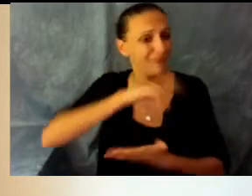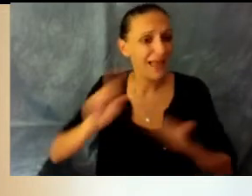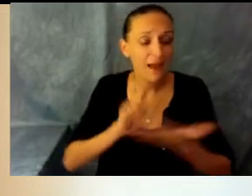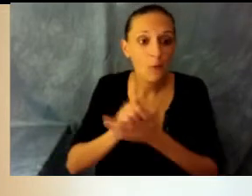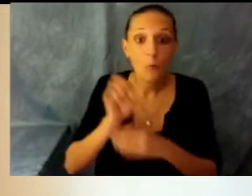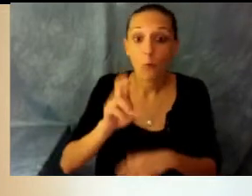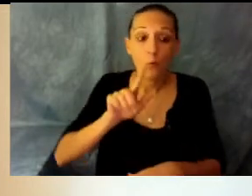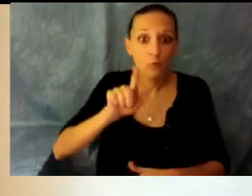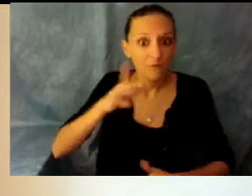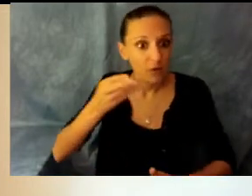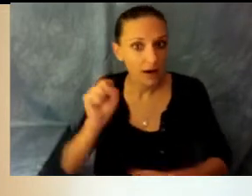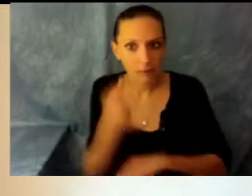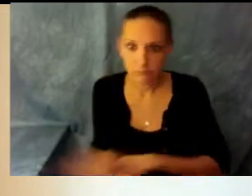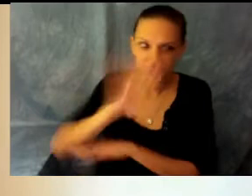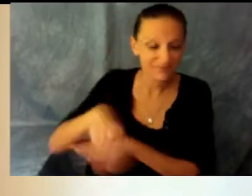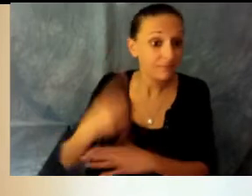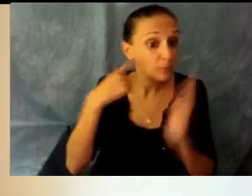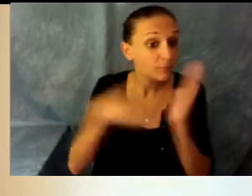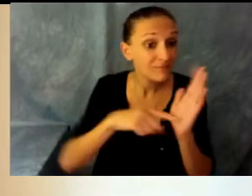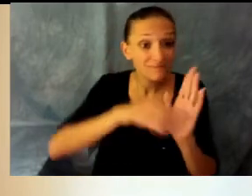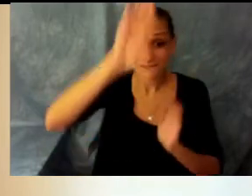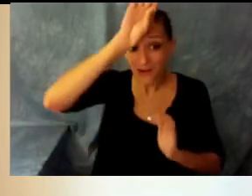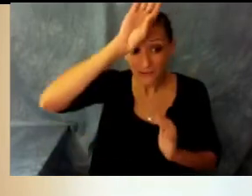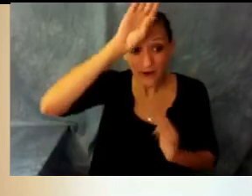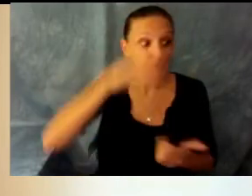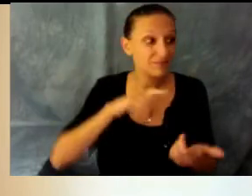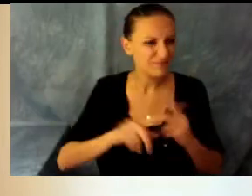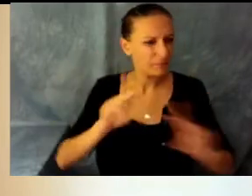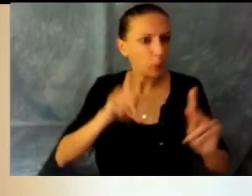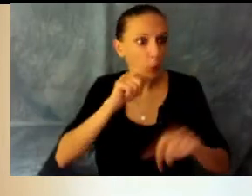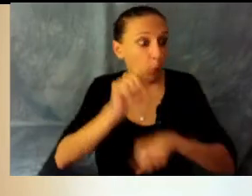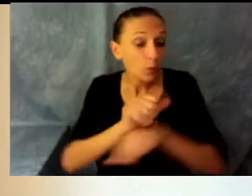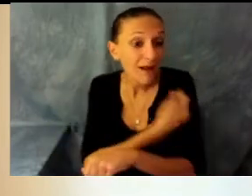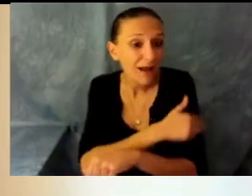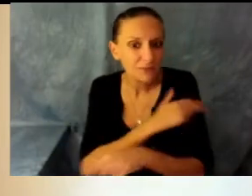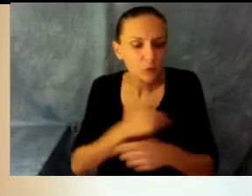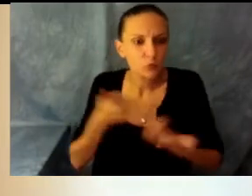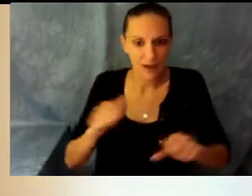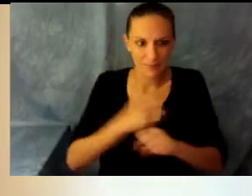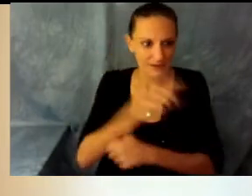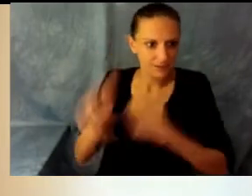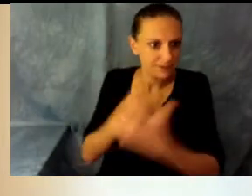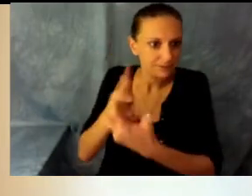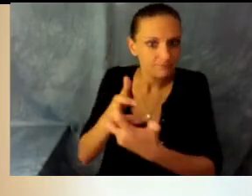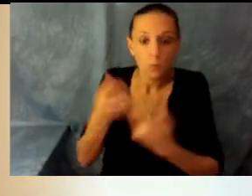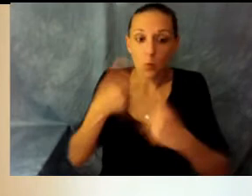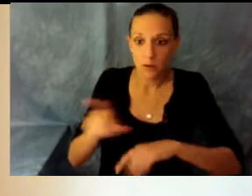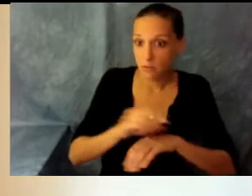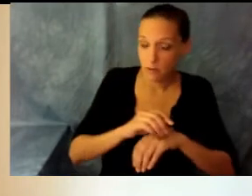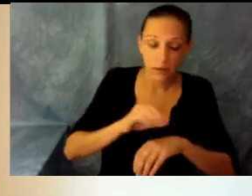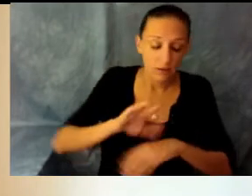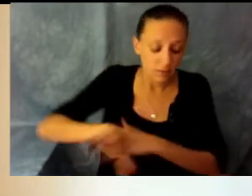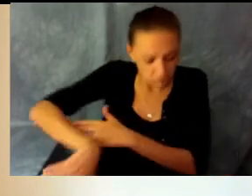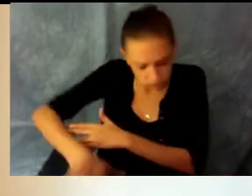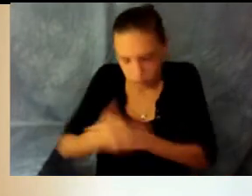24-hour shifts. Think about firefighters and folks who work at hospitals, trying to make it convenient so that when they roll off a late night shift, they